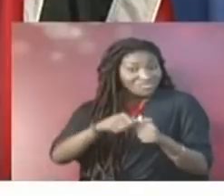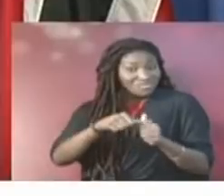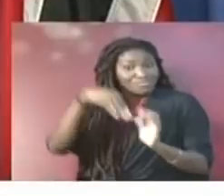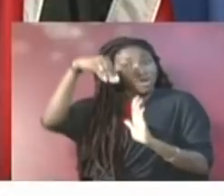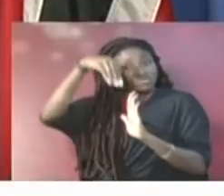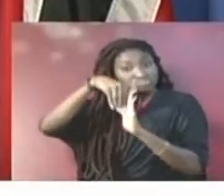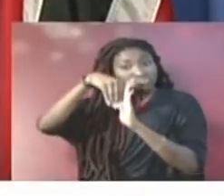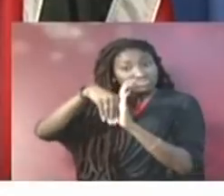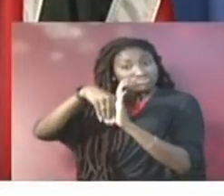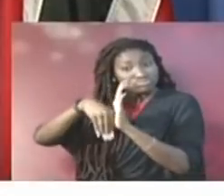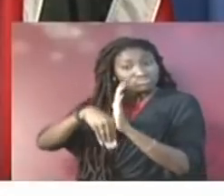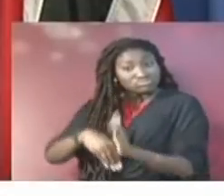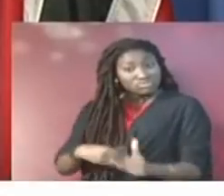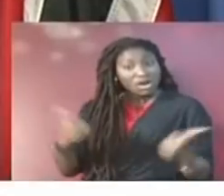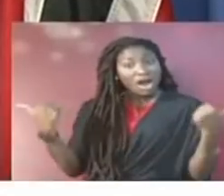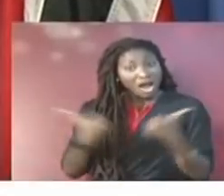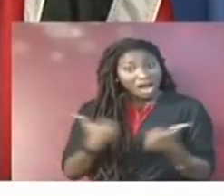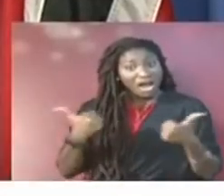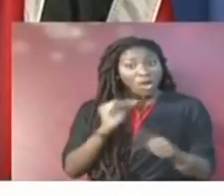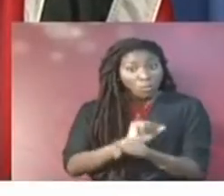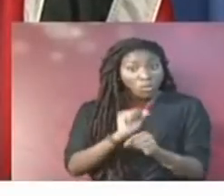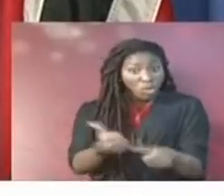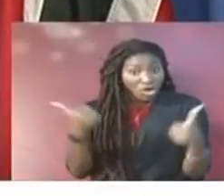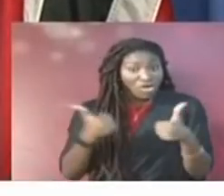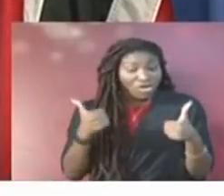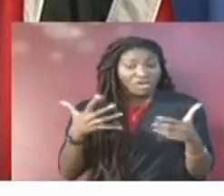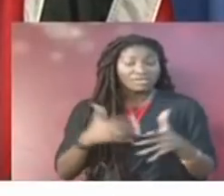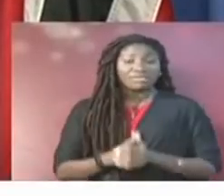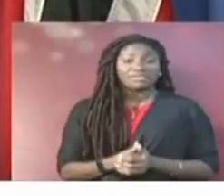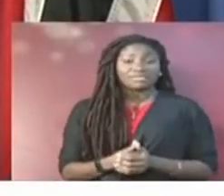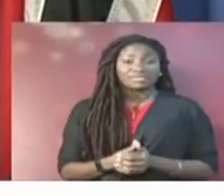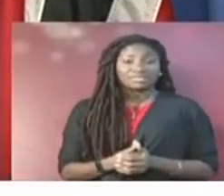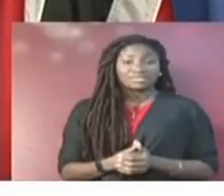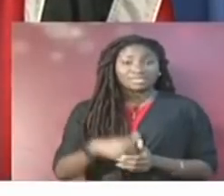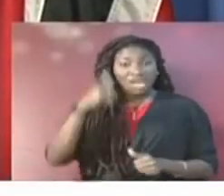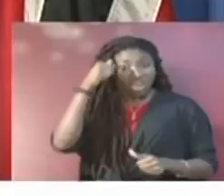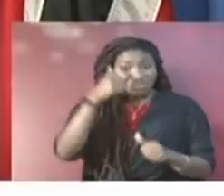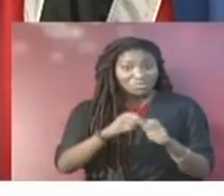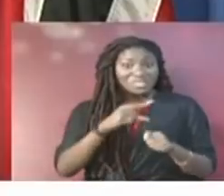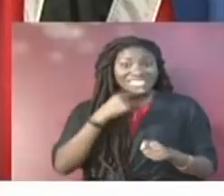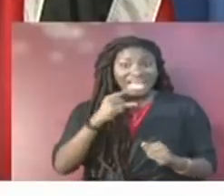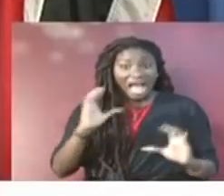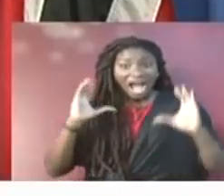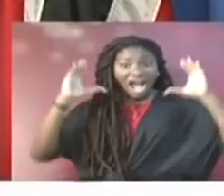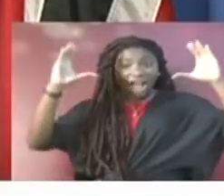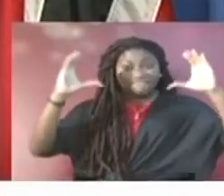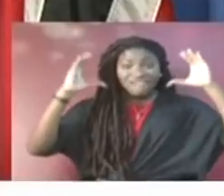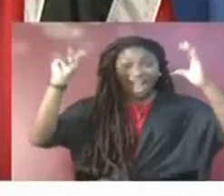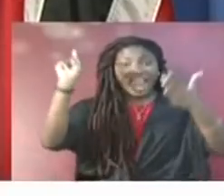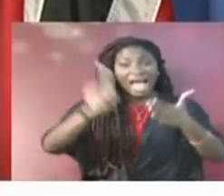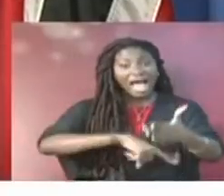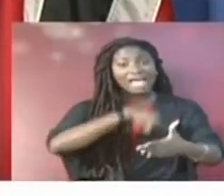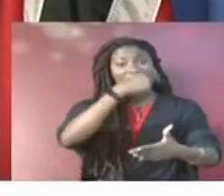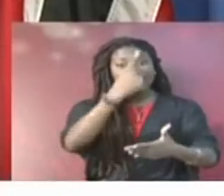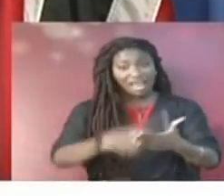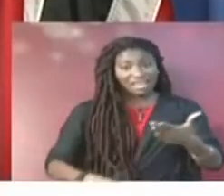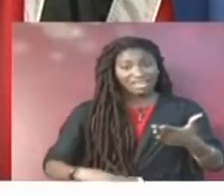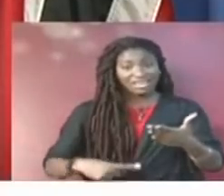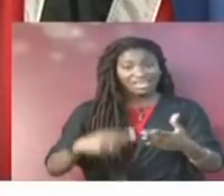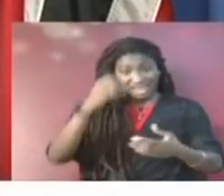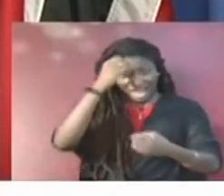And it worked well for us. When we said that Carnival would be cancelled, I said that last year in September.